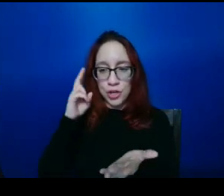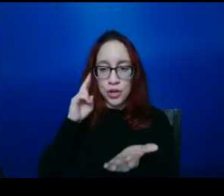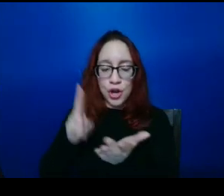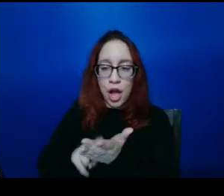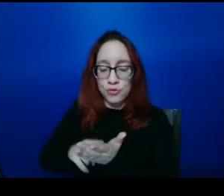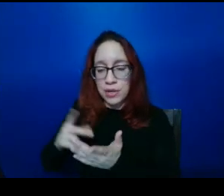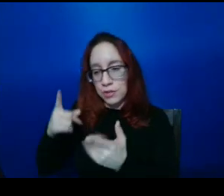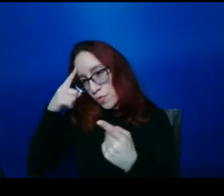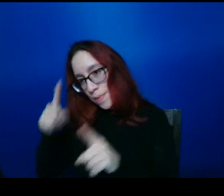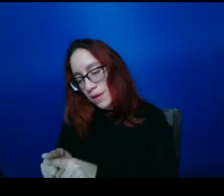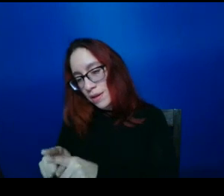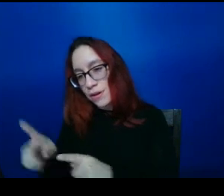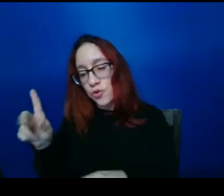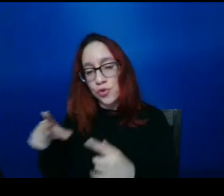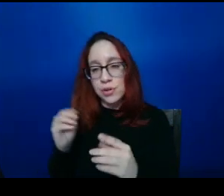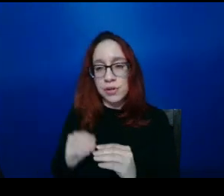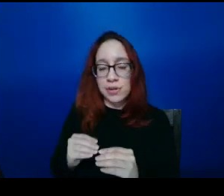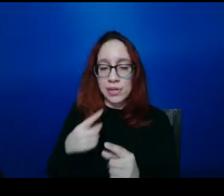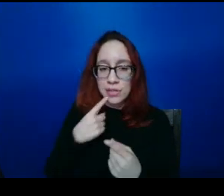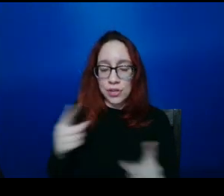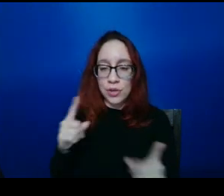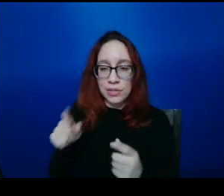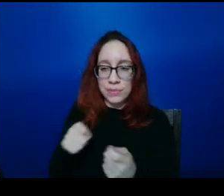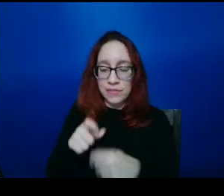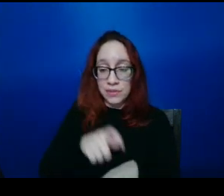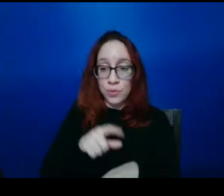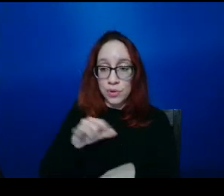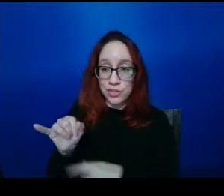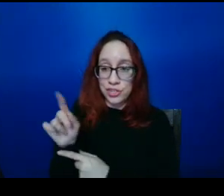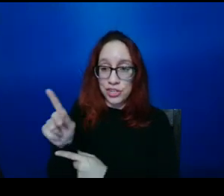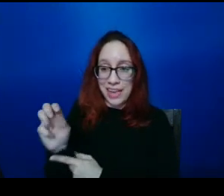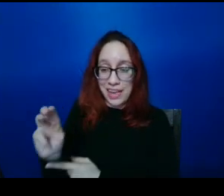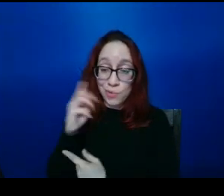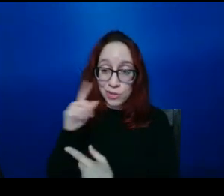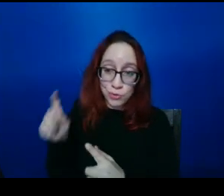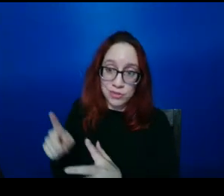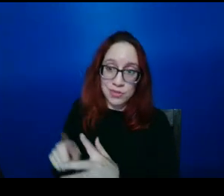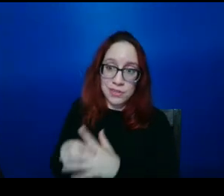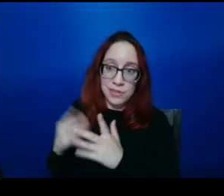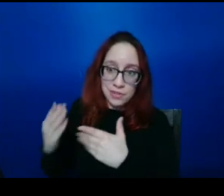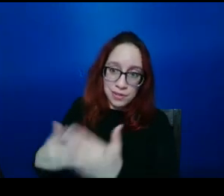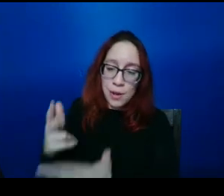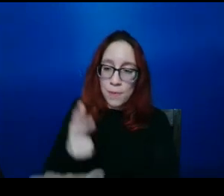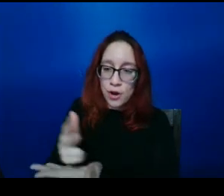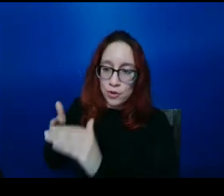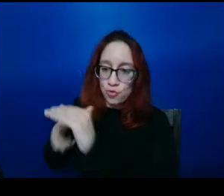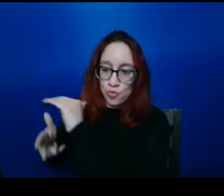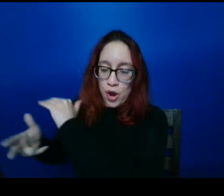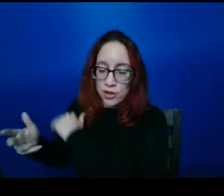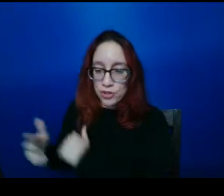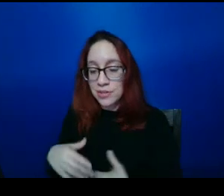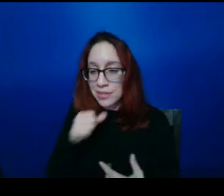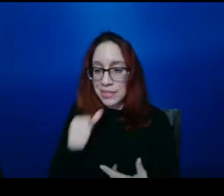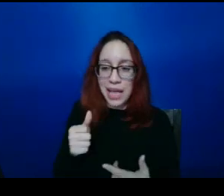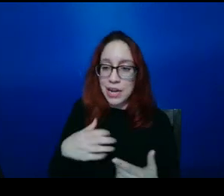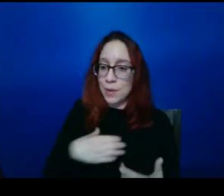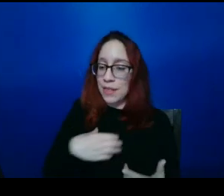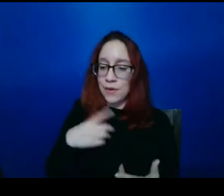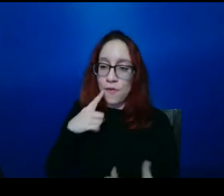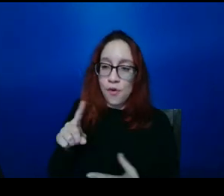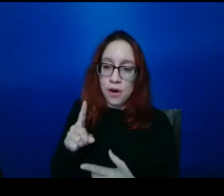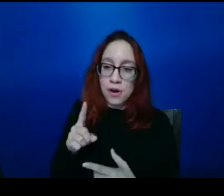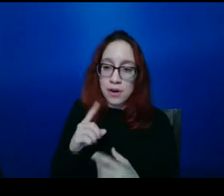agreement and to declare the certain time frames when JKM was required to initiate development and parking garages. It was not a complaint seeking the